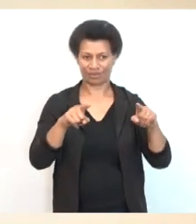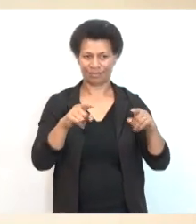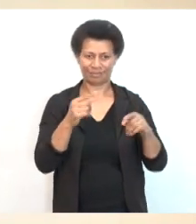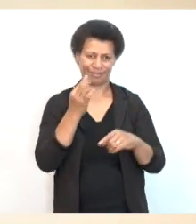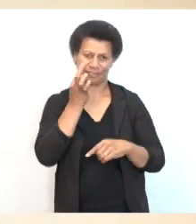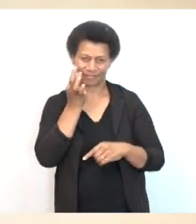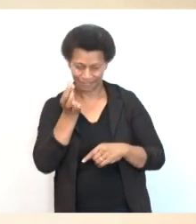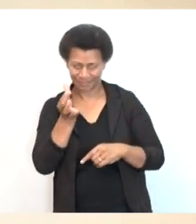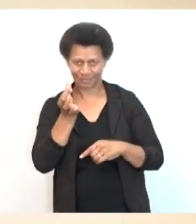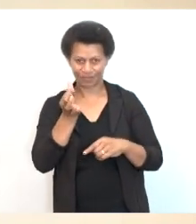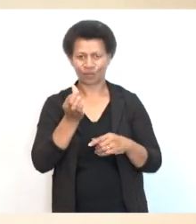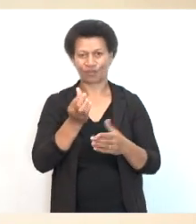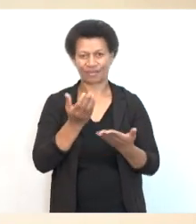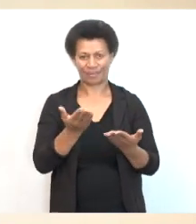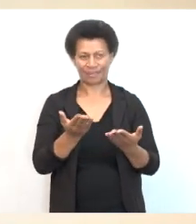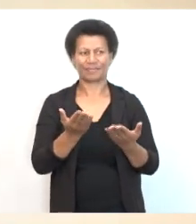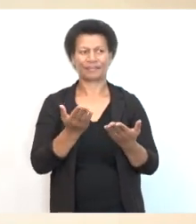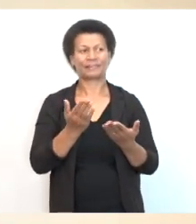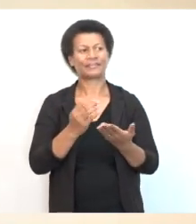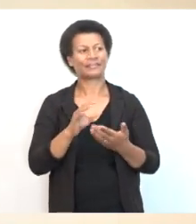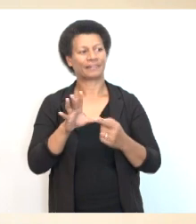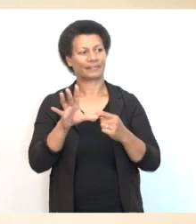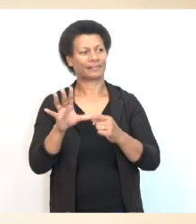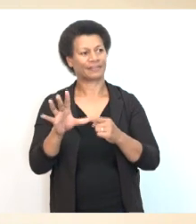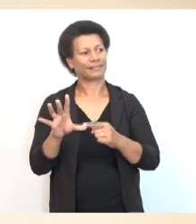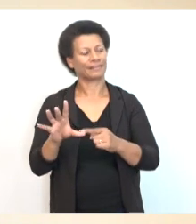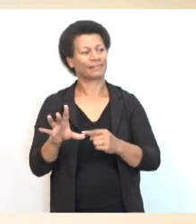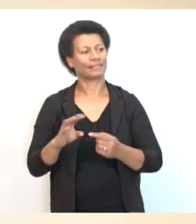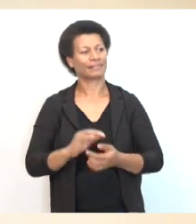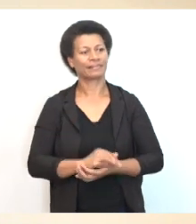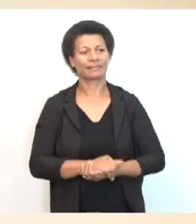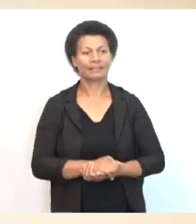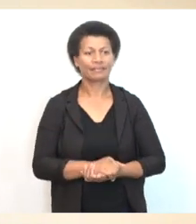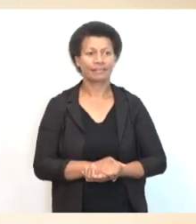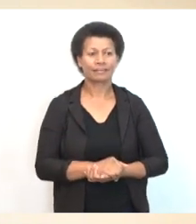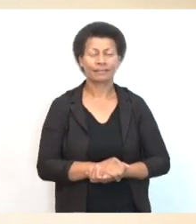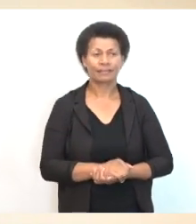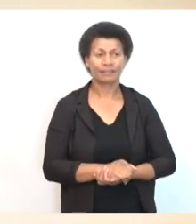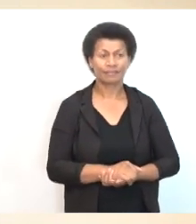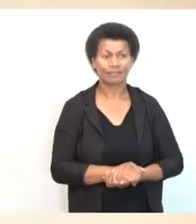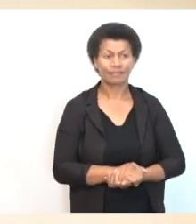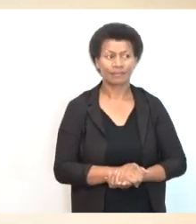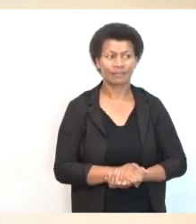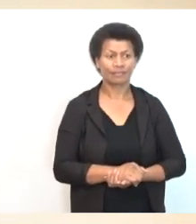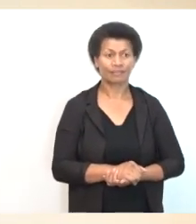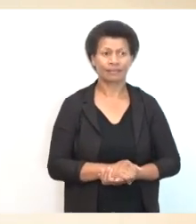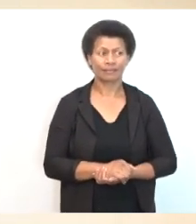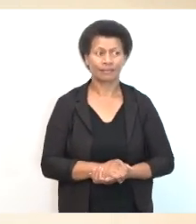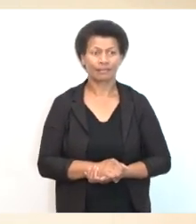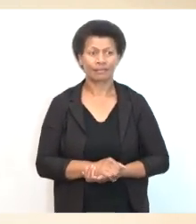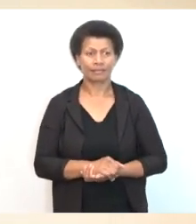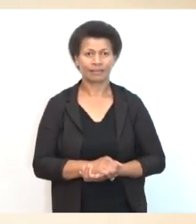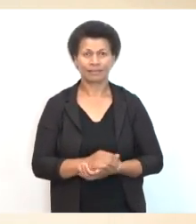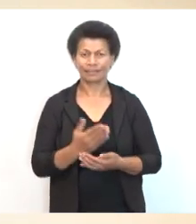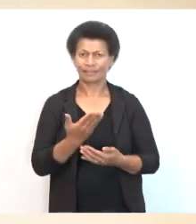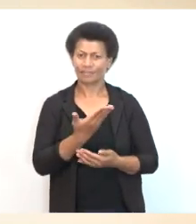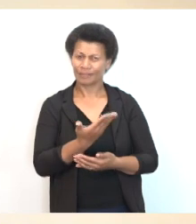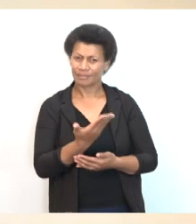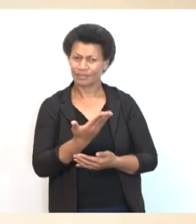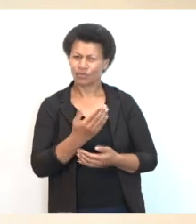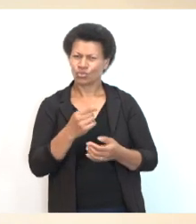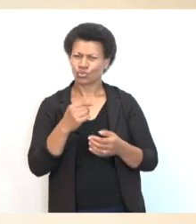Health, and the Ministry of Labor. In the meeting today, I met with the Minister for Health and Minister for Labor and